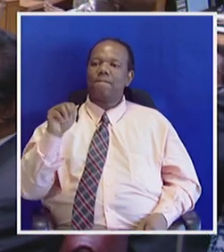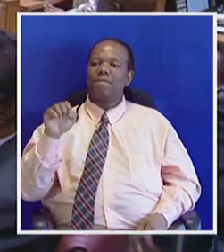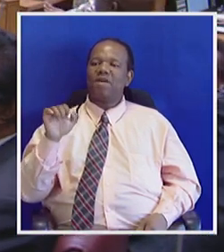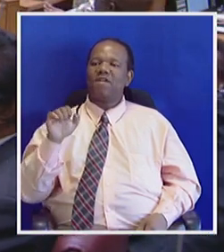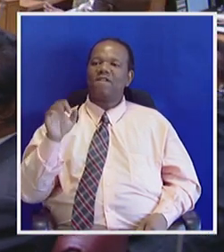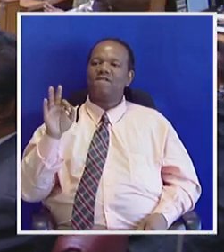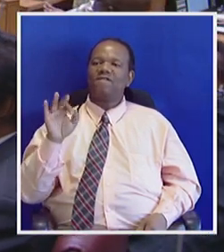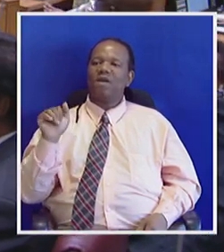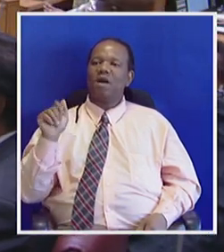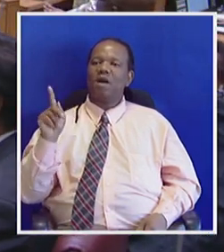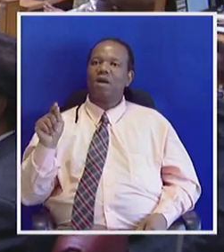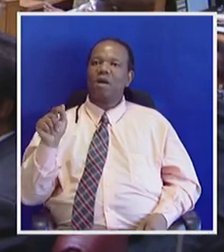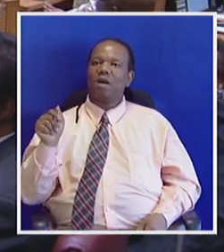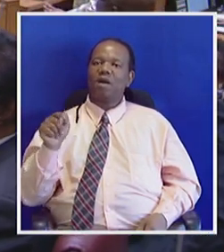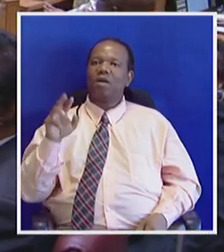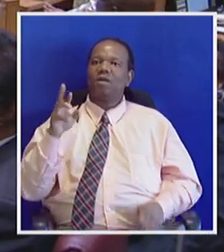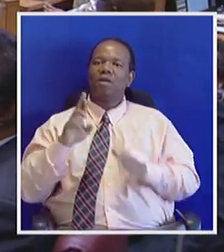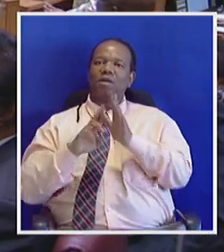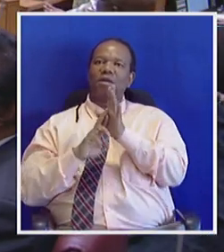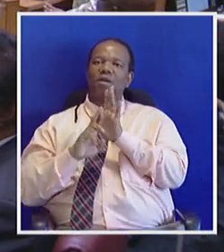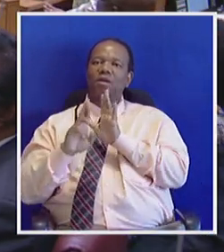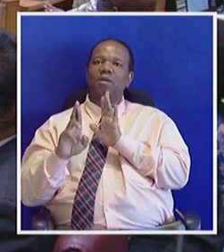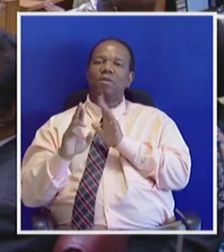She is also Africa's candidate for the CPA